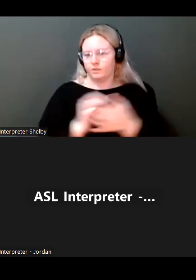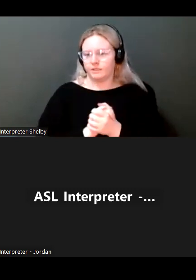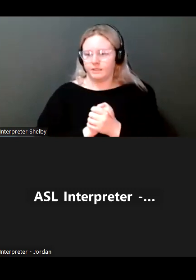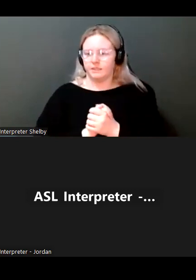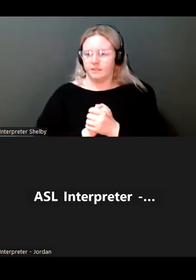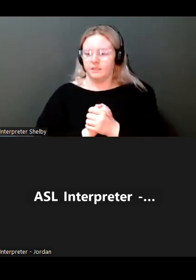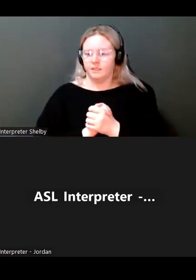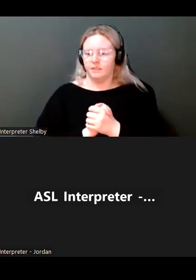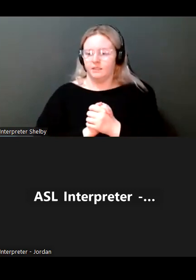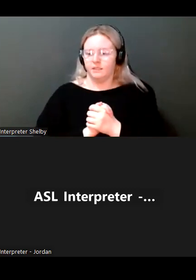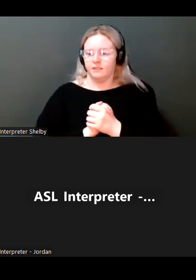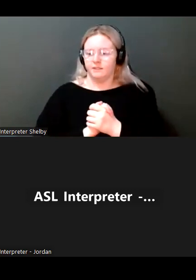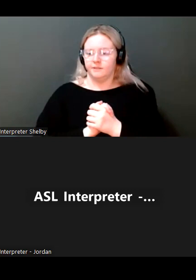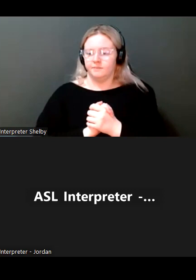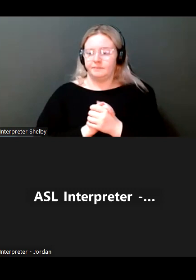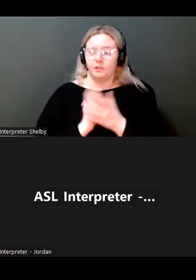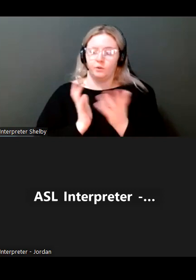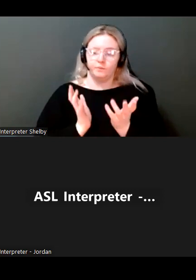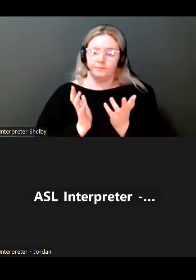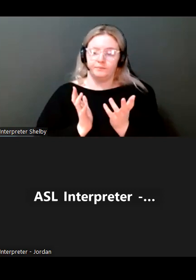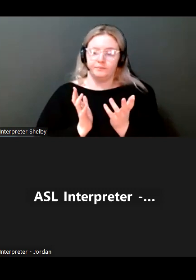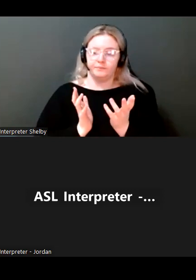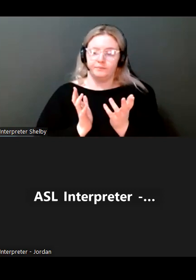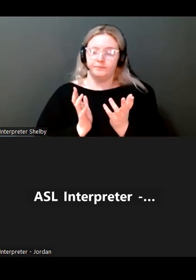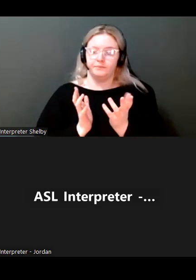So I mean, there's certainly,